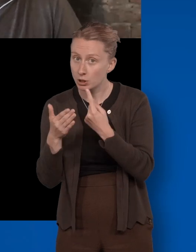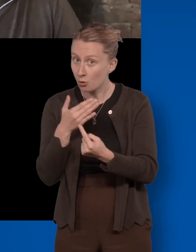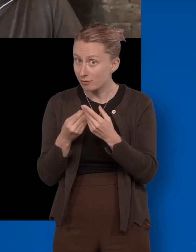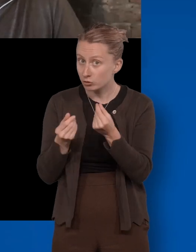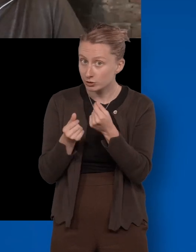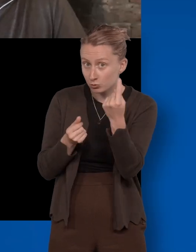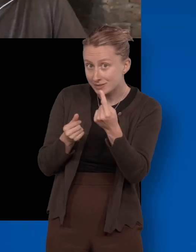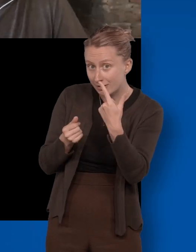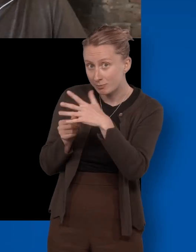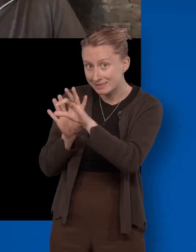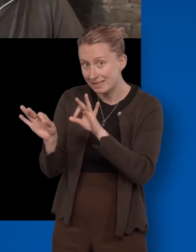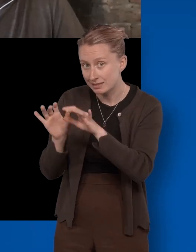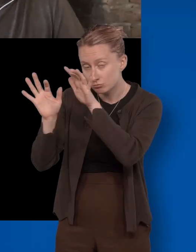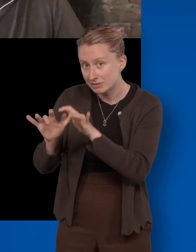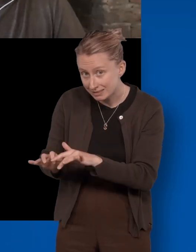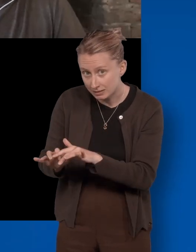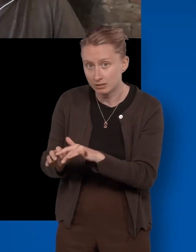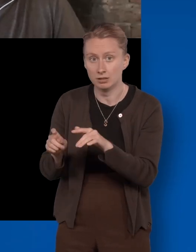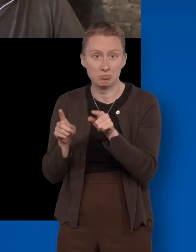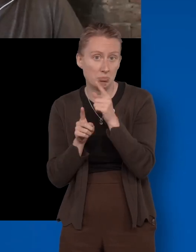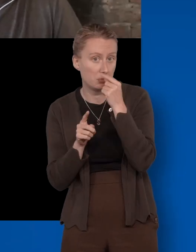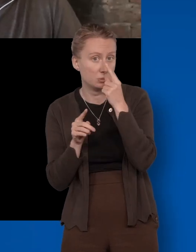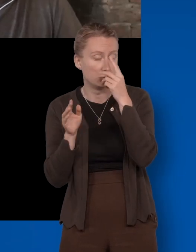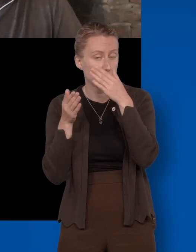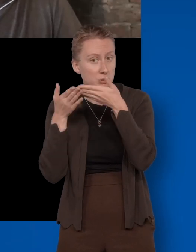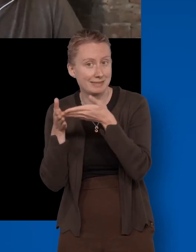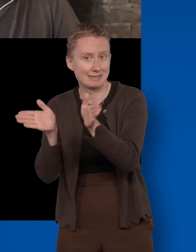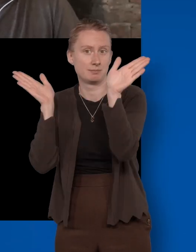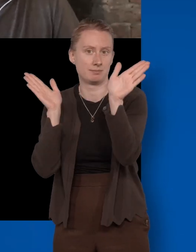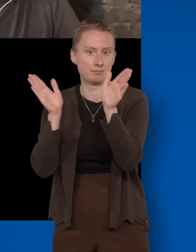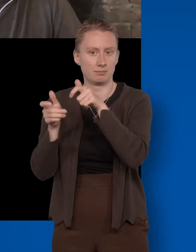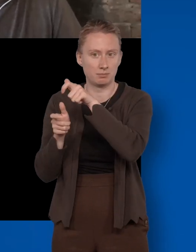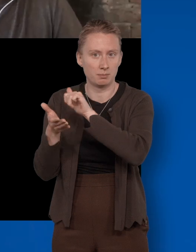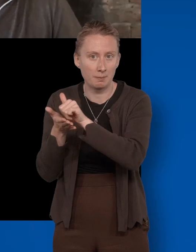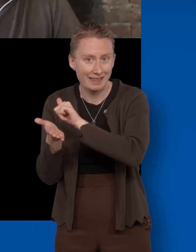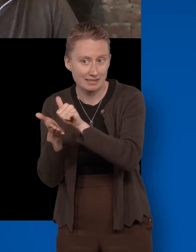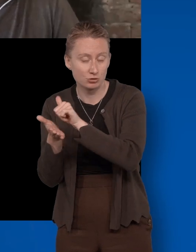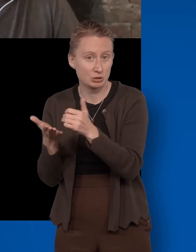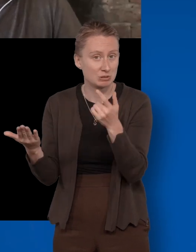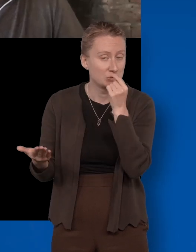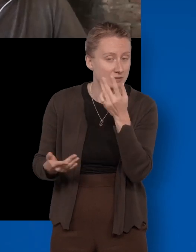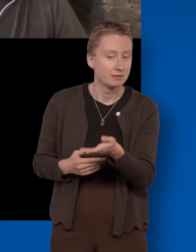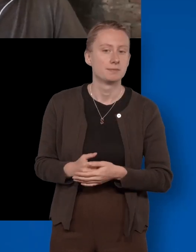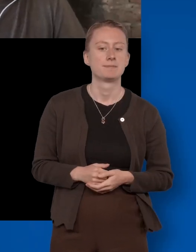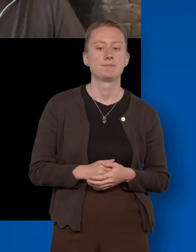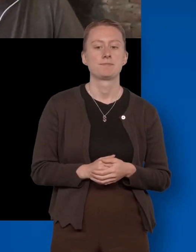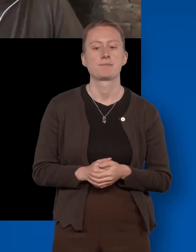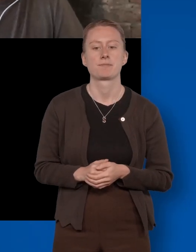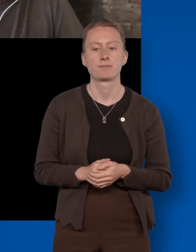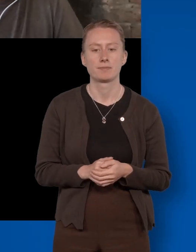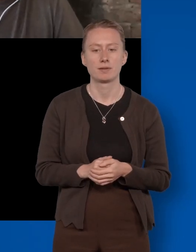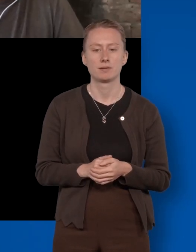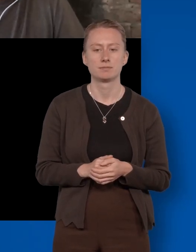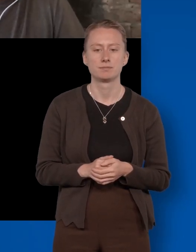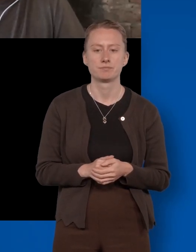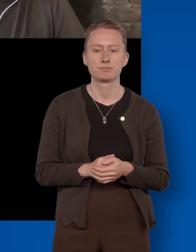resources you have selected or written? And is there scope for expanding the publications it links to? Yeah, in this